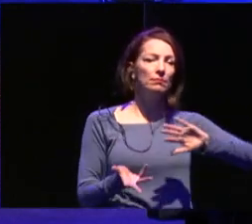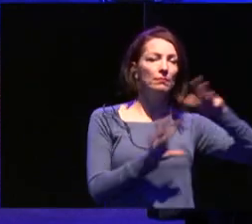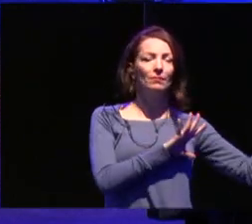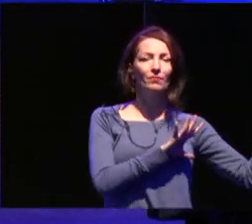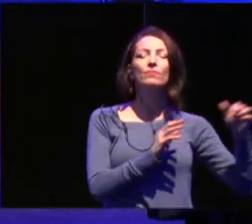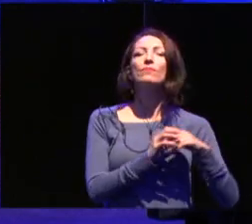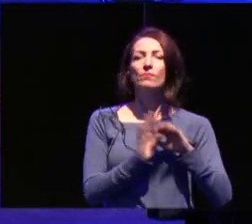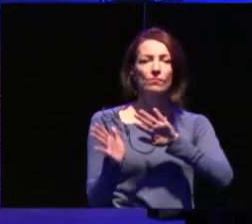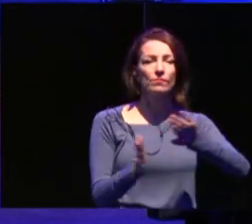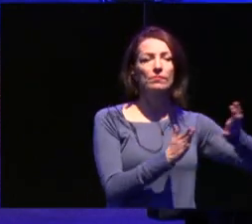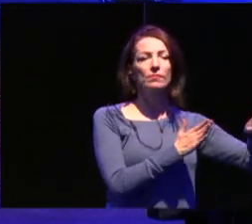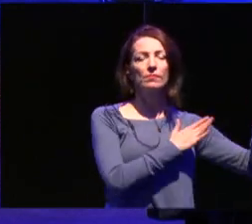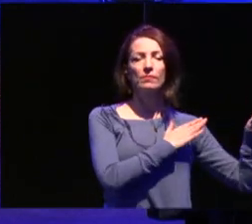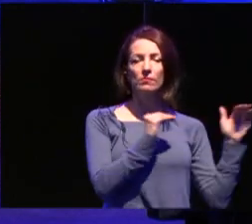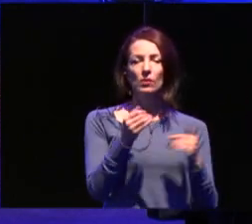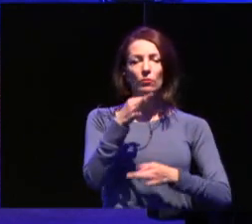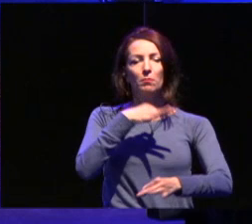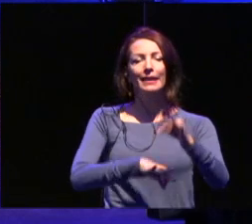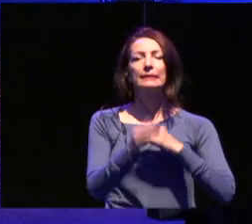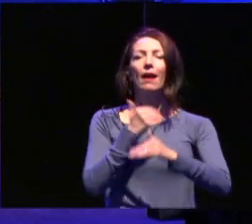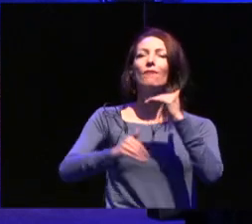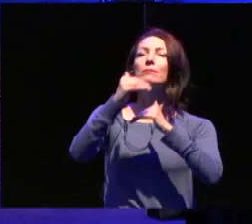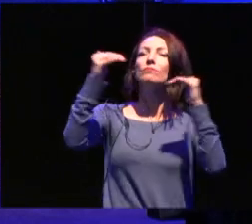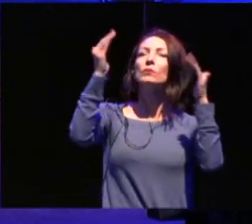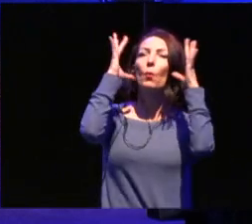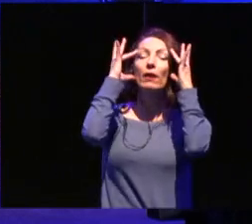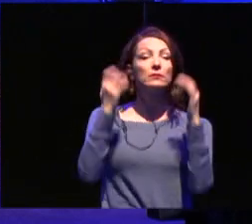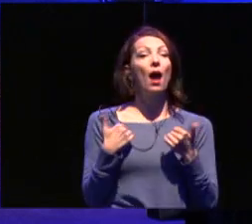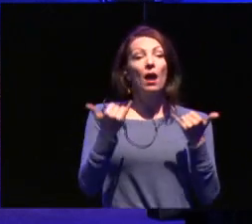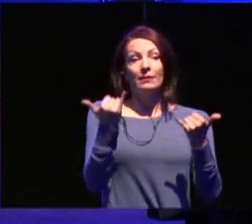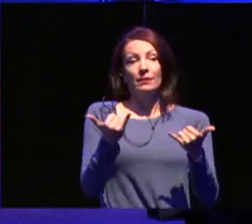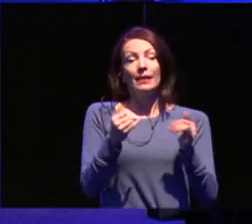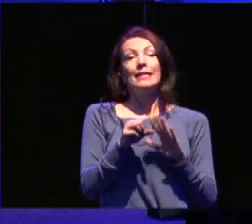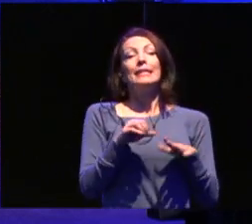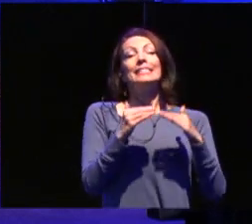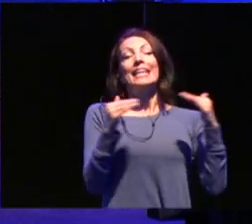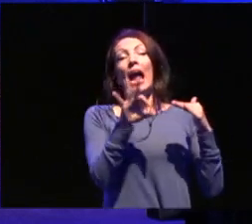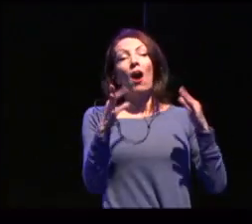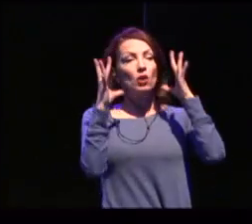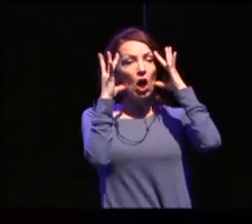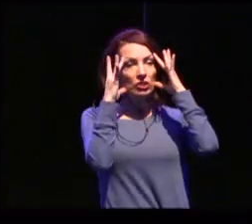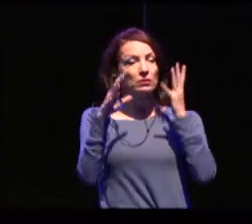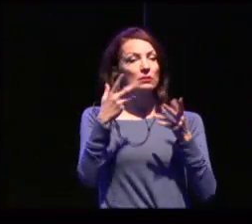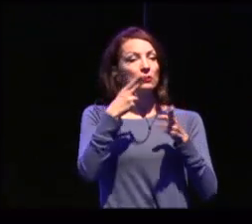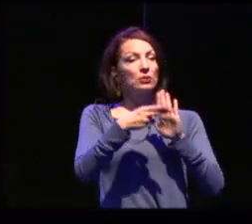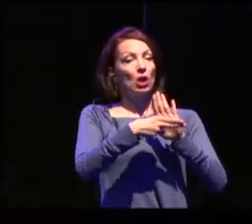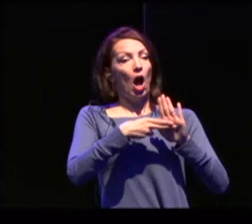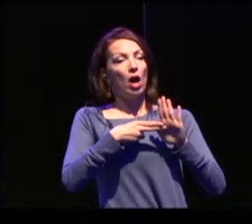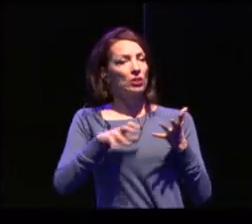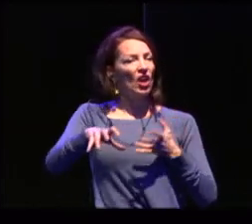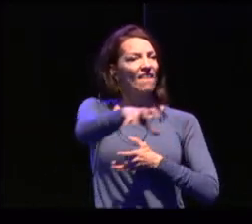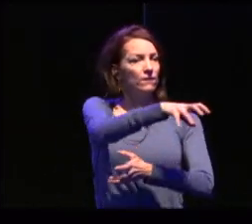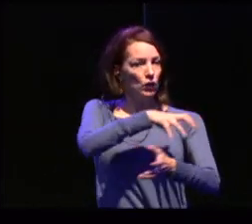itself. So we're in a very high state of consciousness right now. It's called confusion. Confusion is a very high state of consciousness because